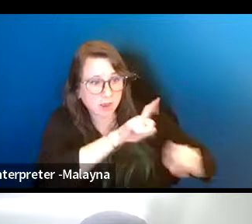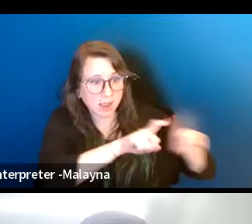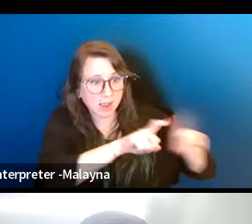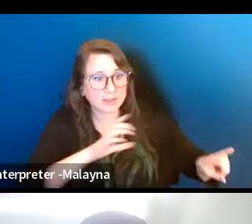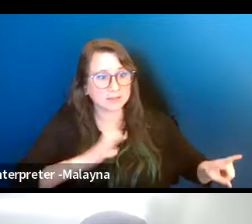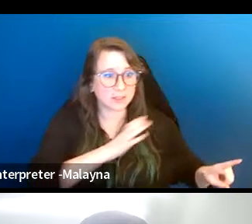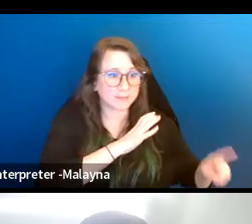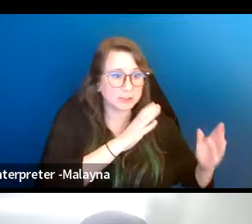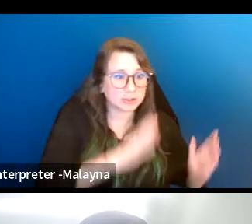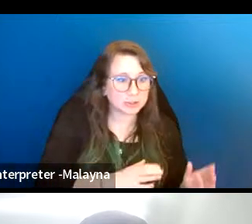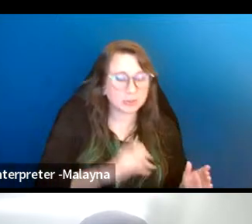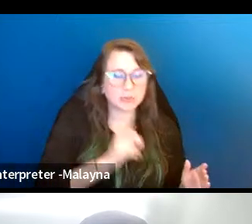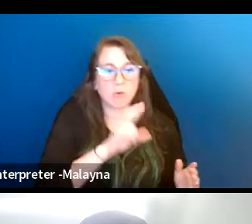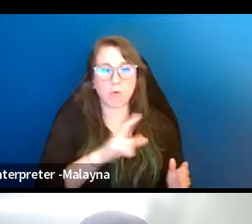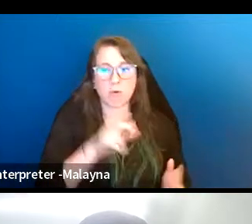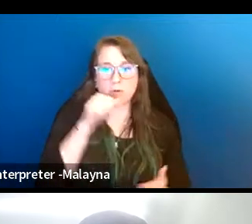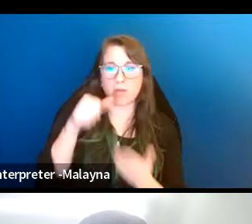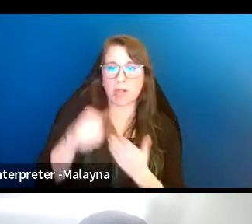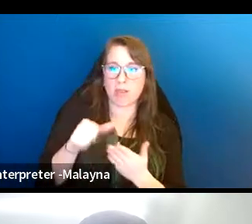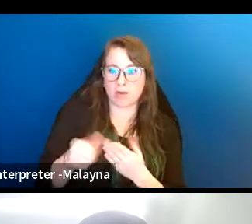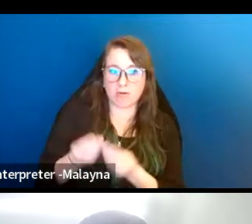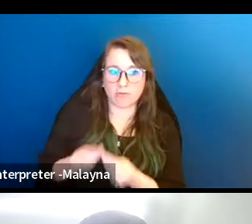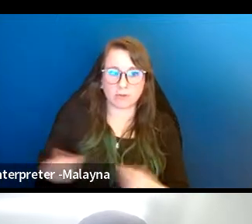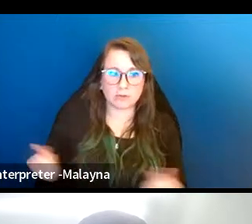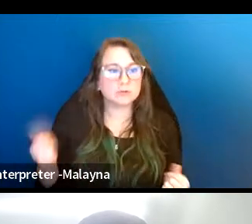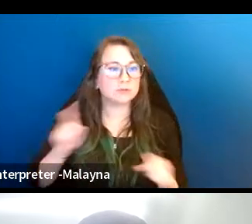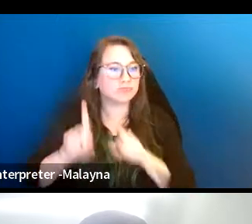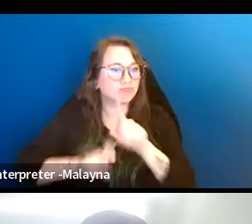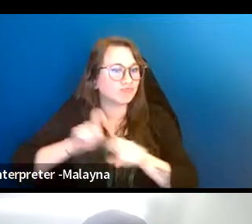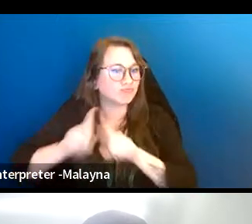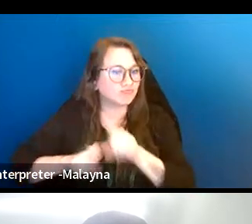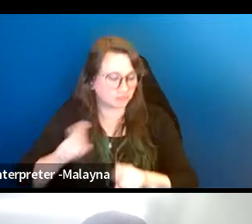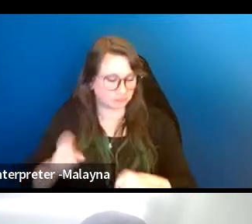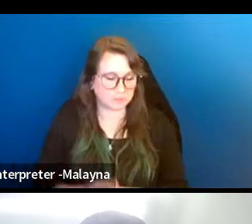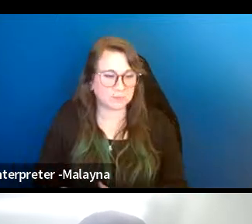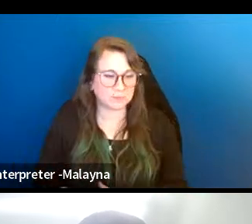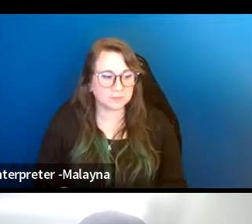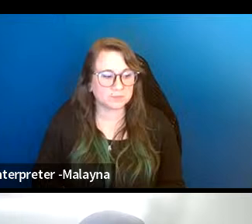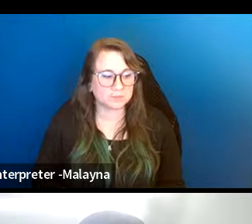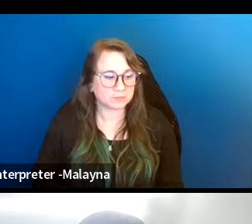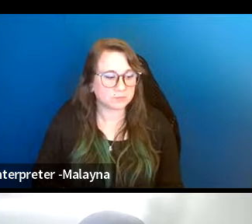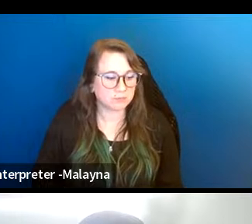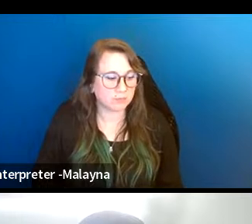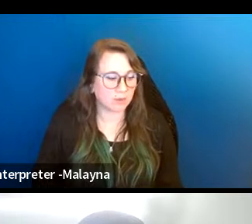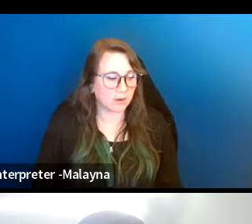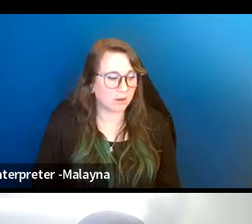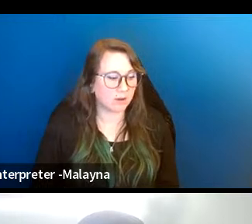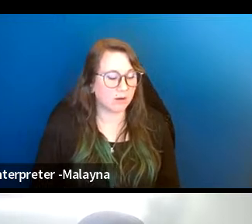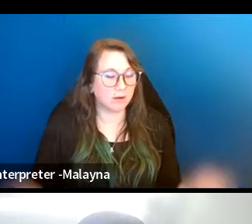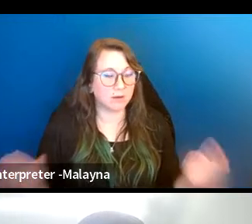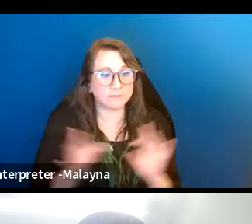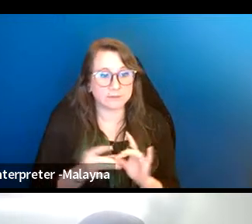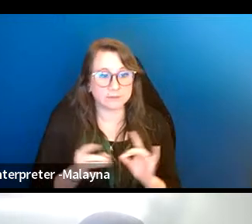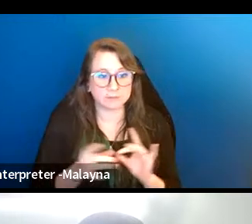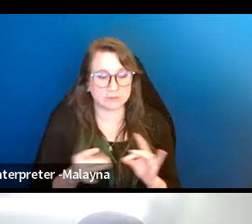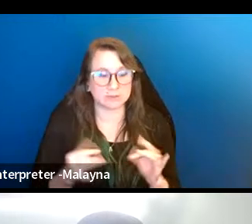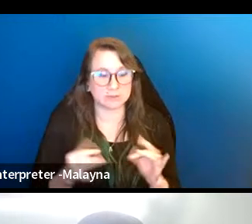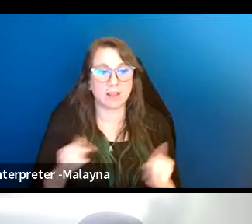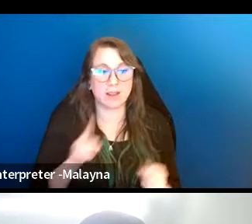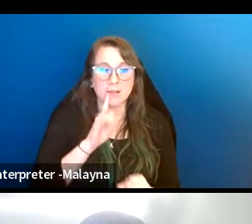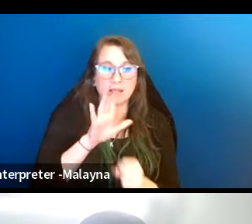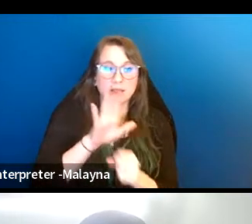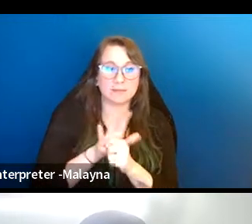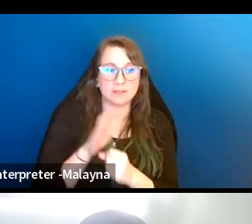that presented the letters or resolutions any questions. With that being said, the consent